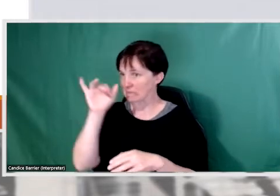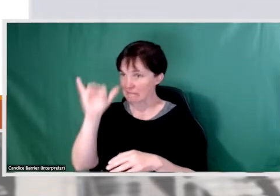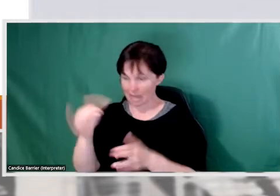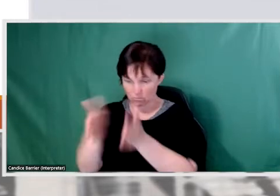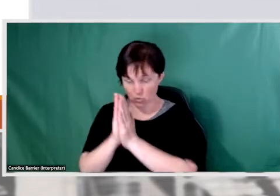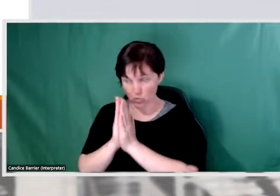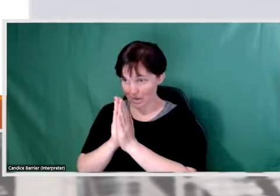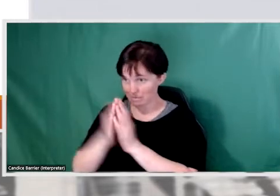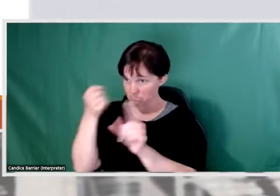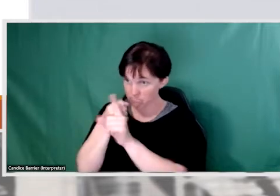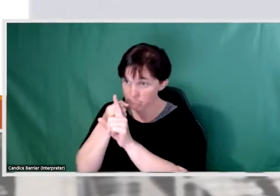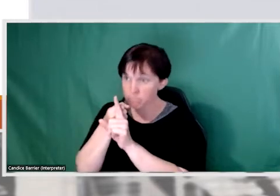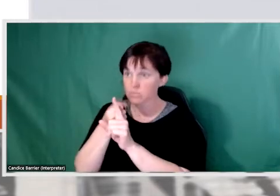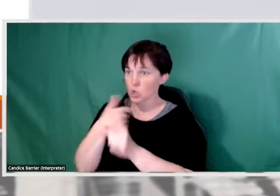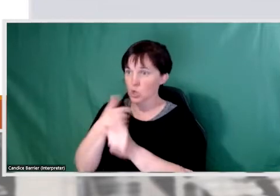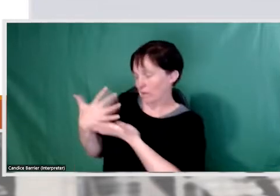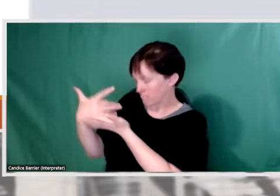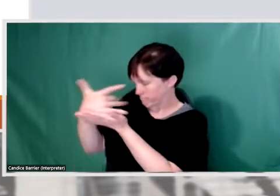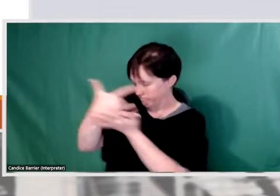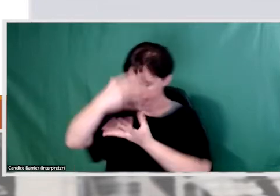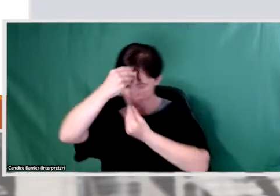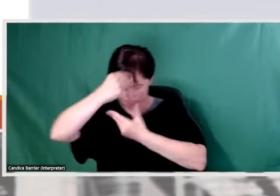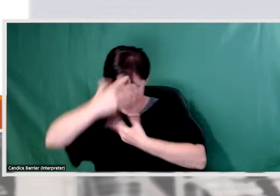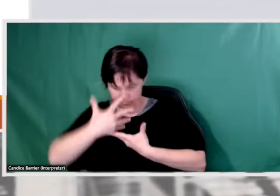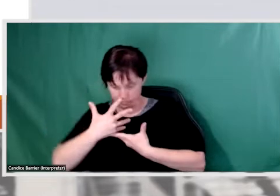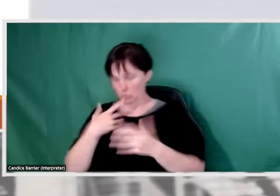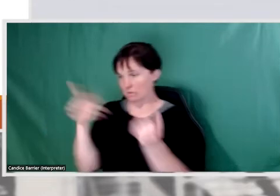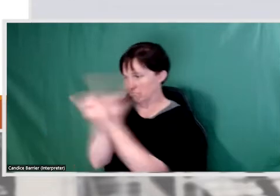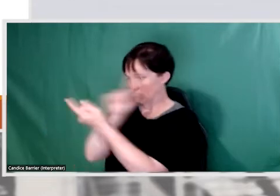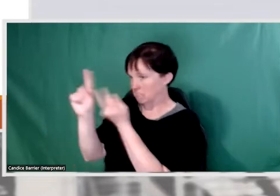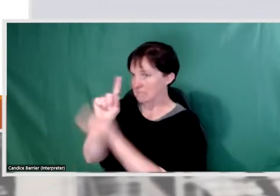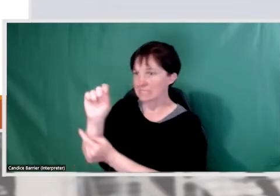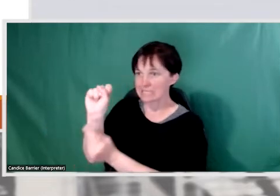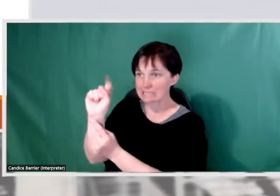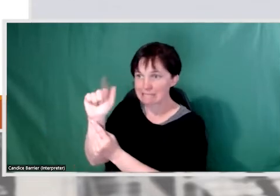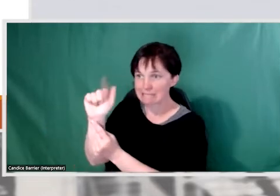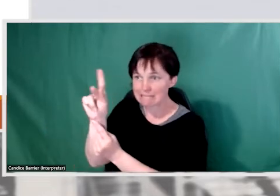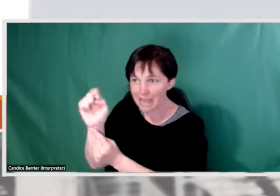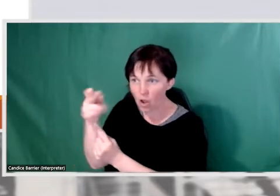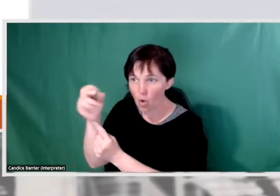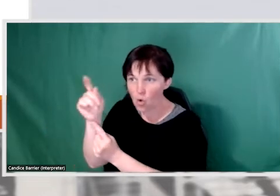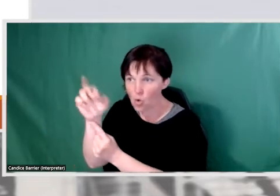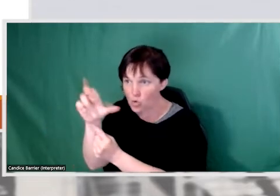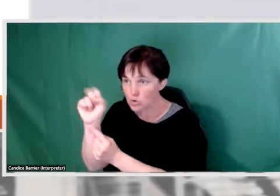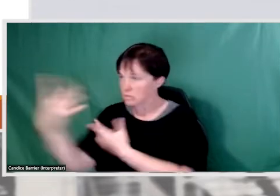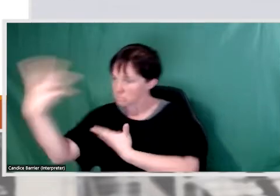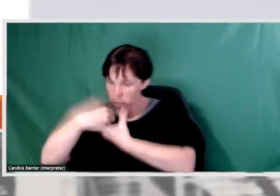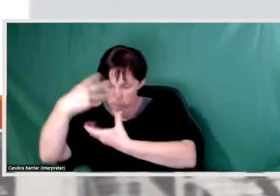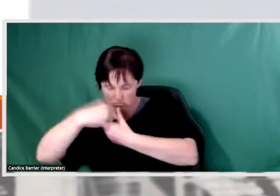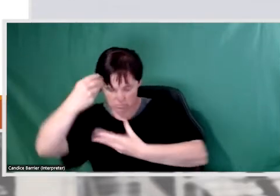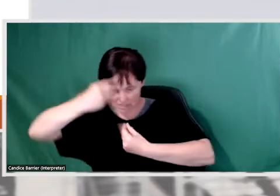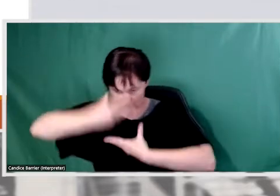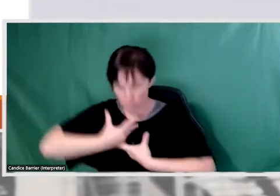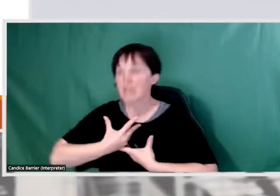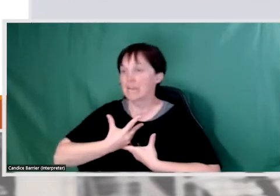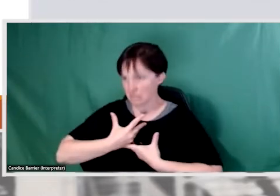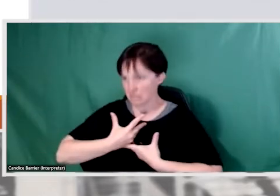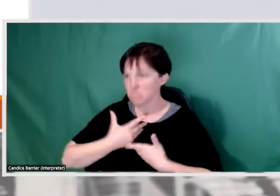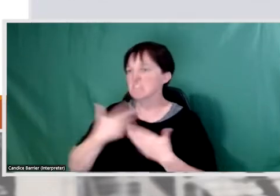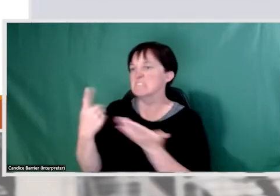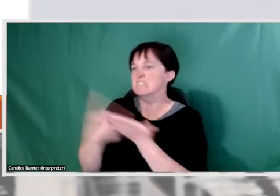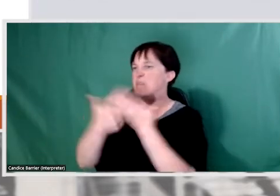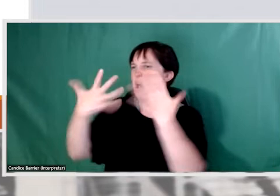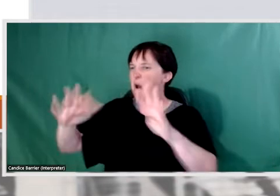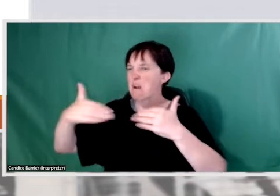gathering data. We will meet with our stakeholders. Start gathering input. Sometimes this has come out of a process that's already happened